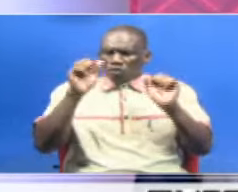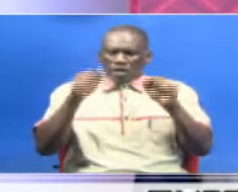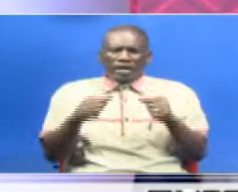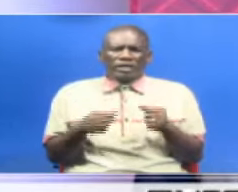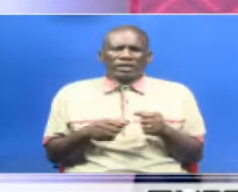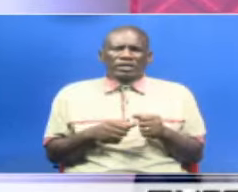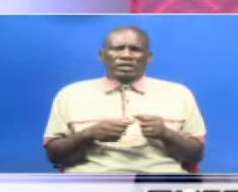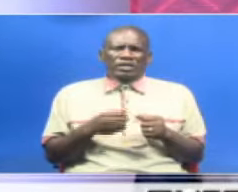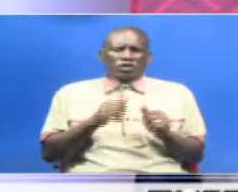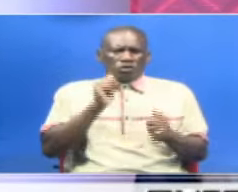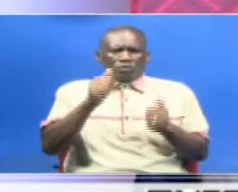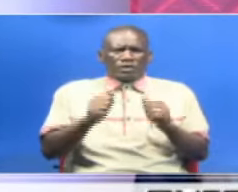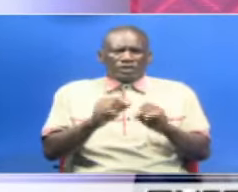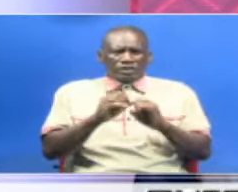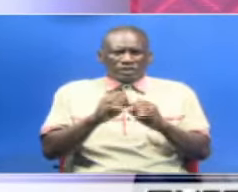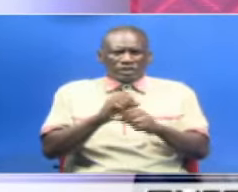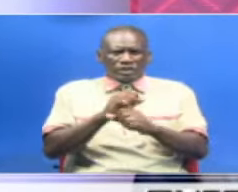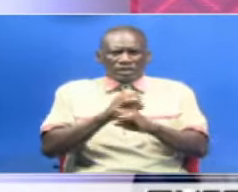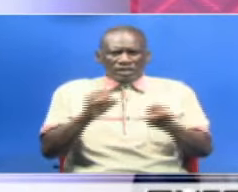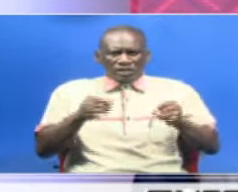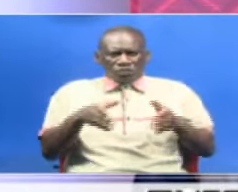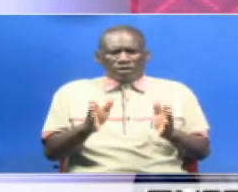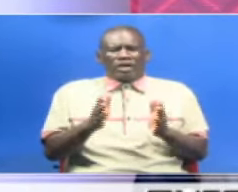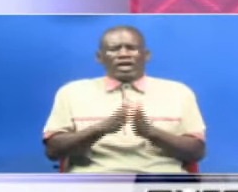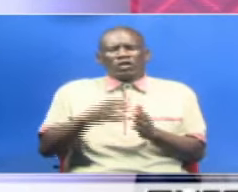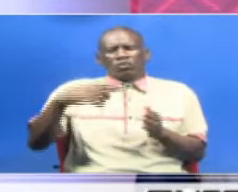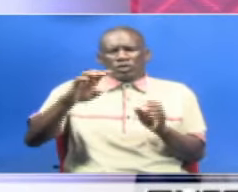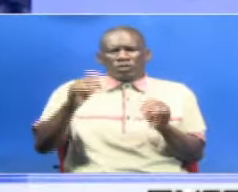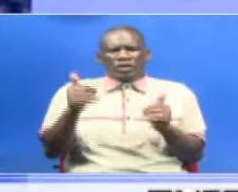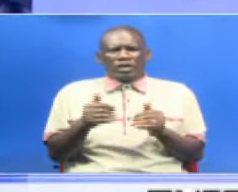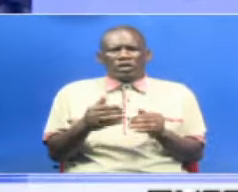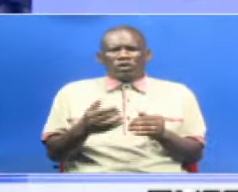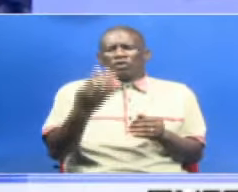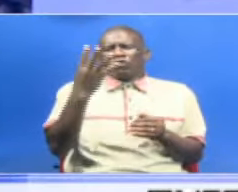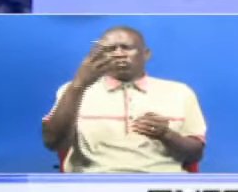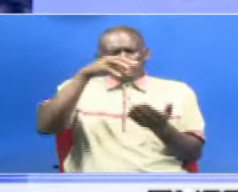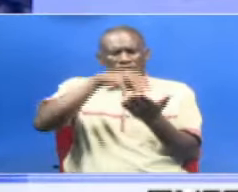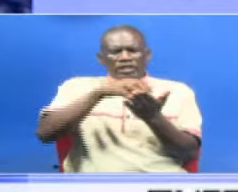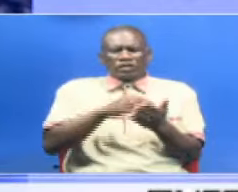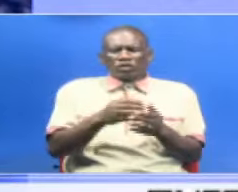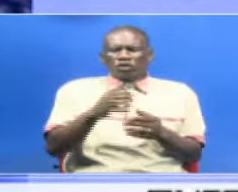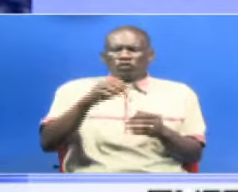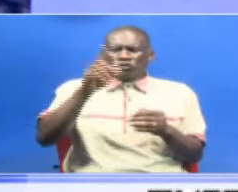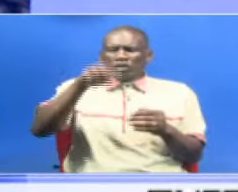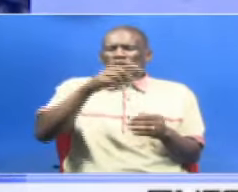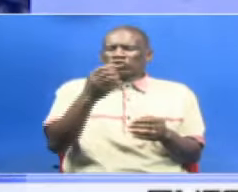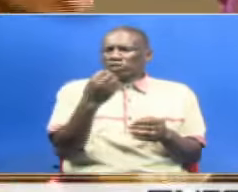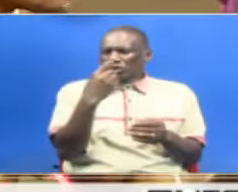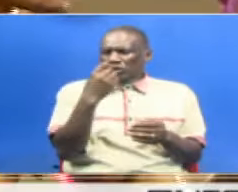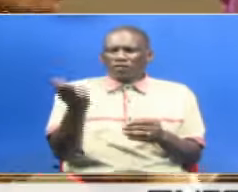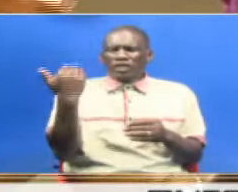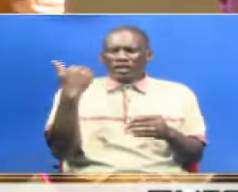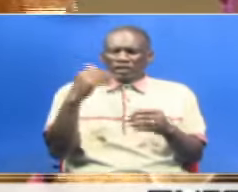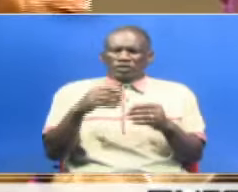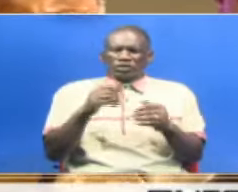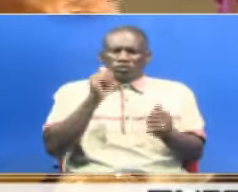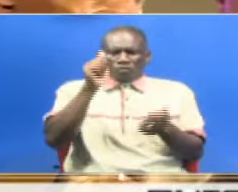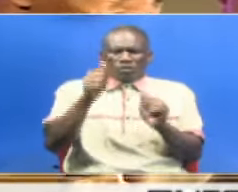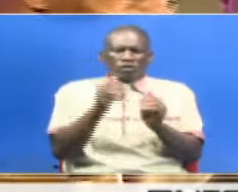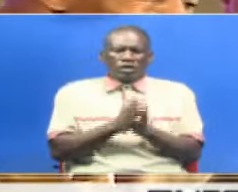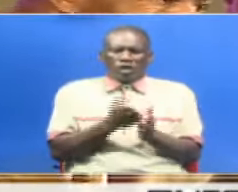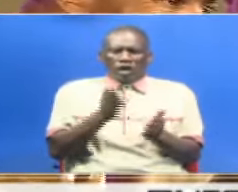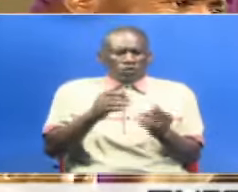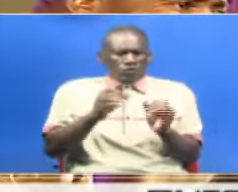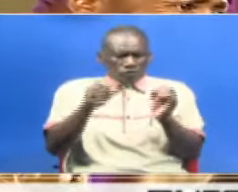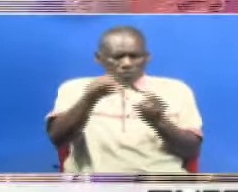play clean and win right. So we had four cases of doping last year from the last edition, and subsequently those specific individuals